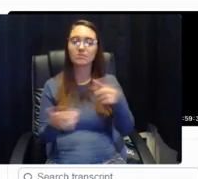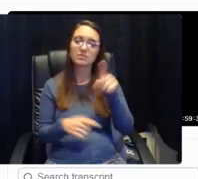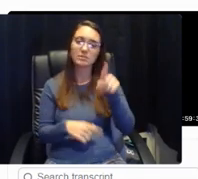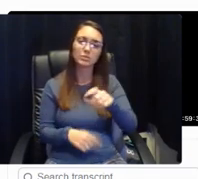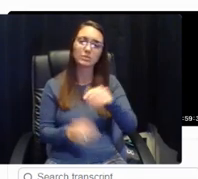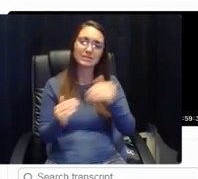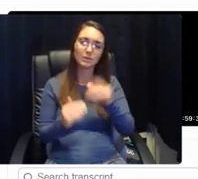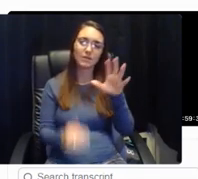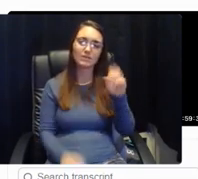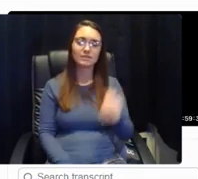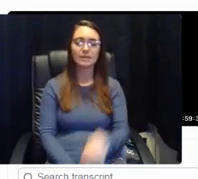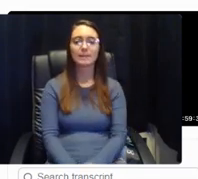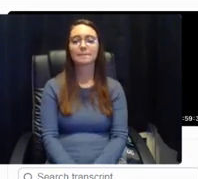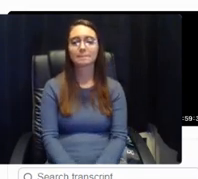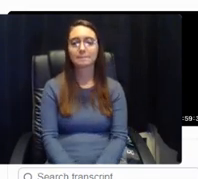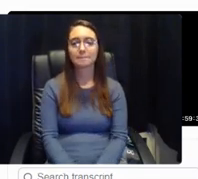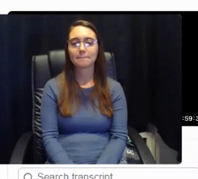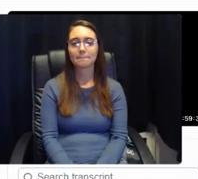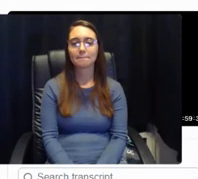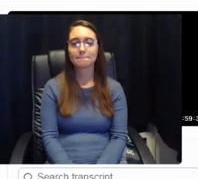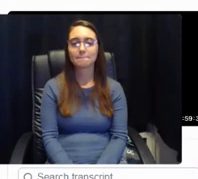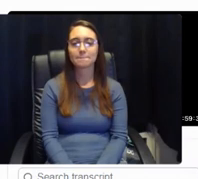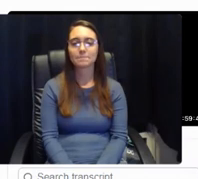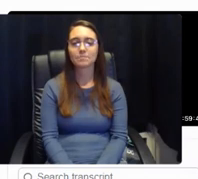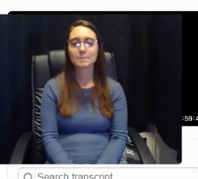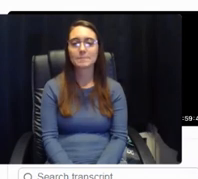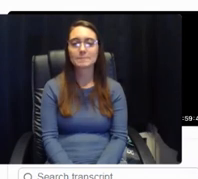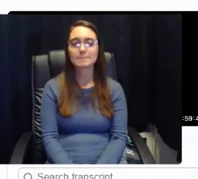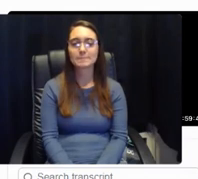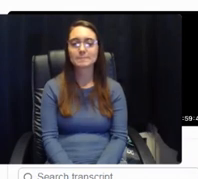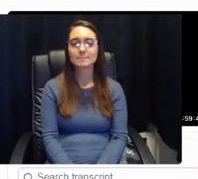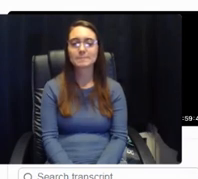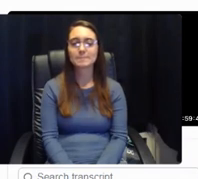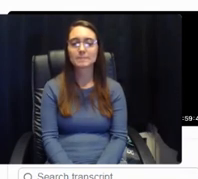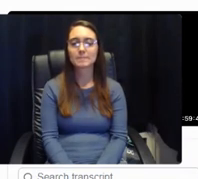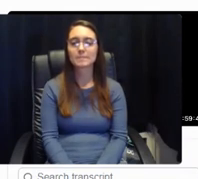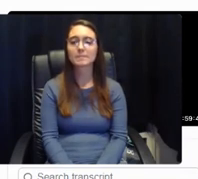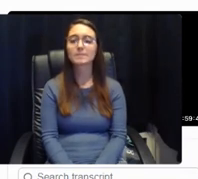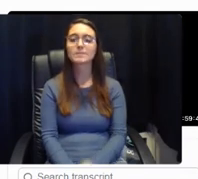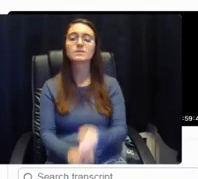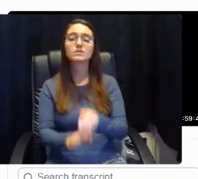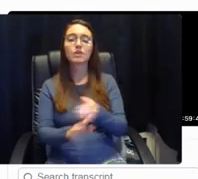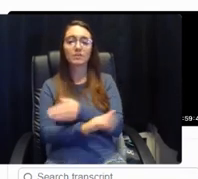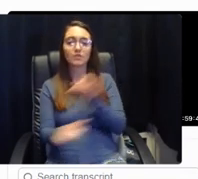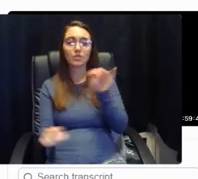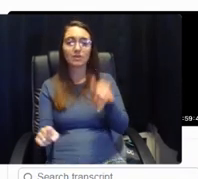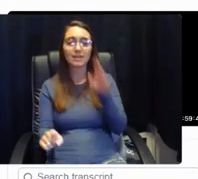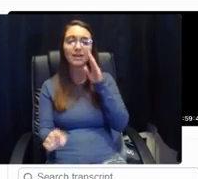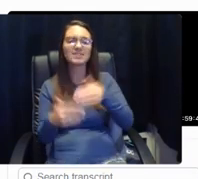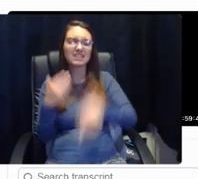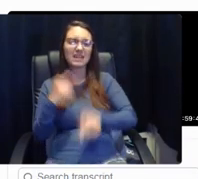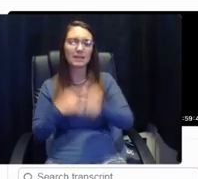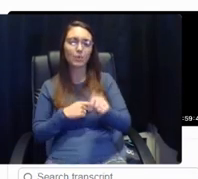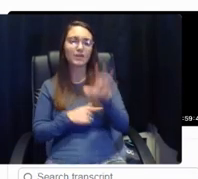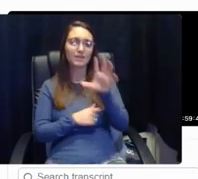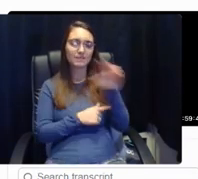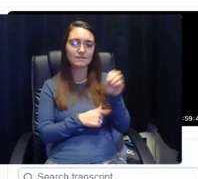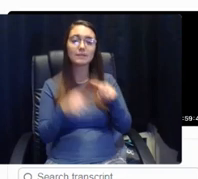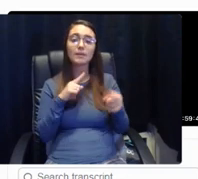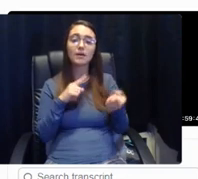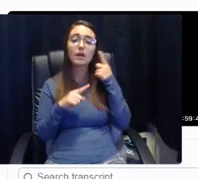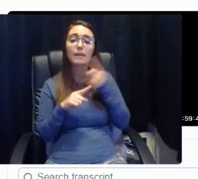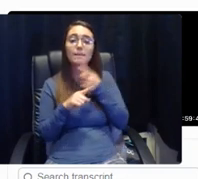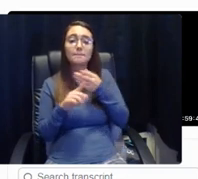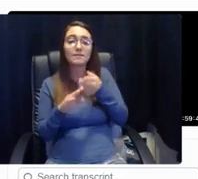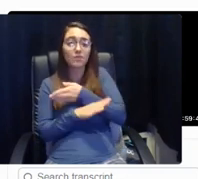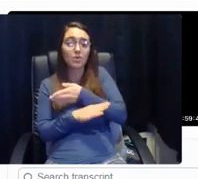okay? So before the endpoint, this endpoint 50. Before the endpoint,